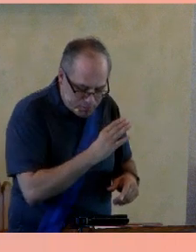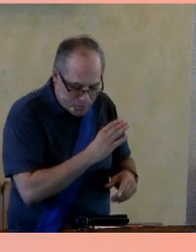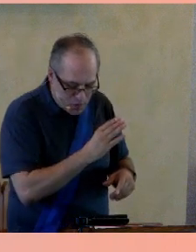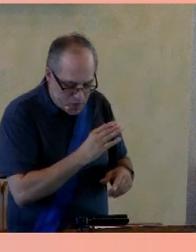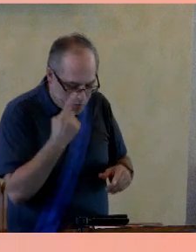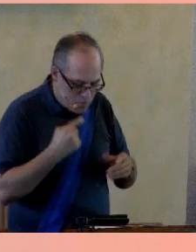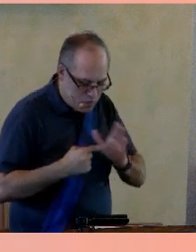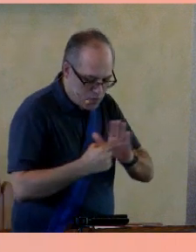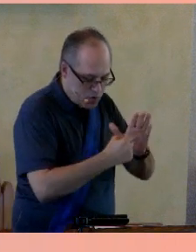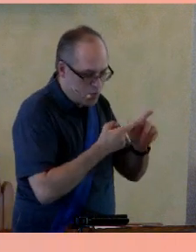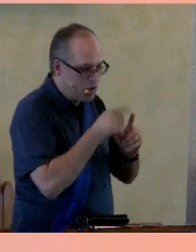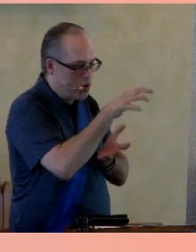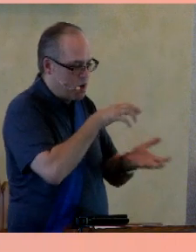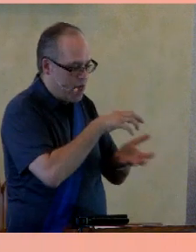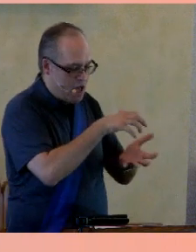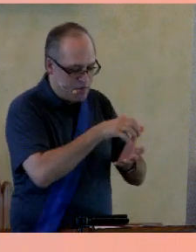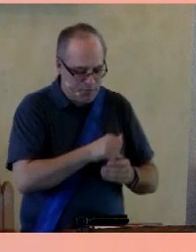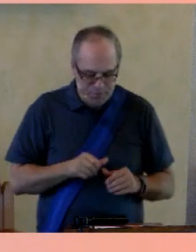laughter.